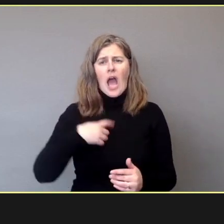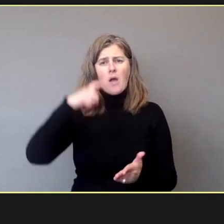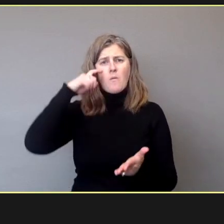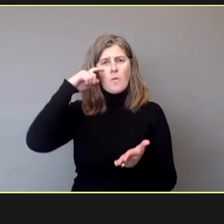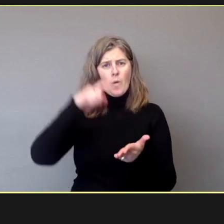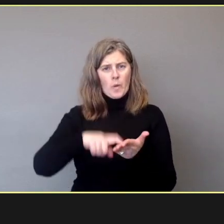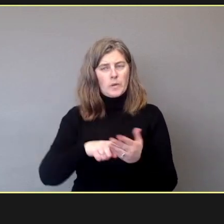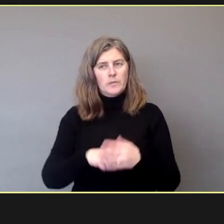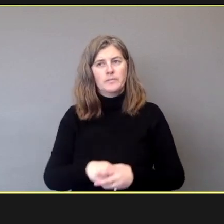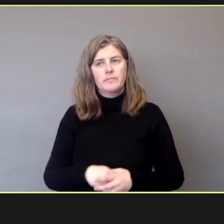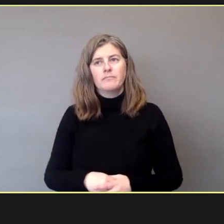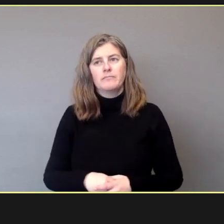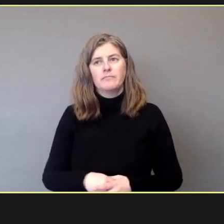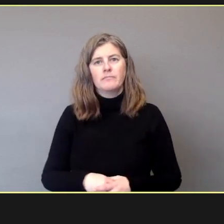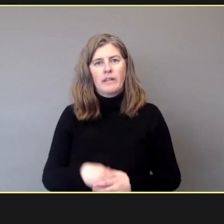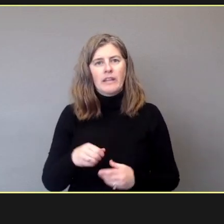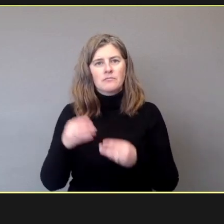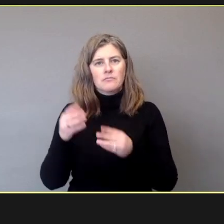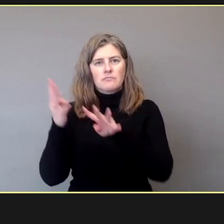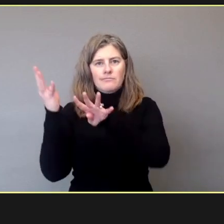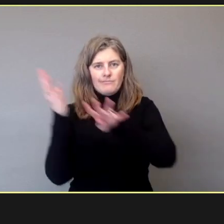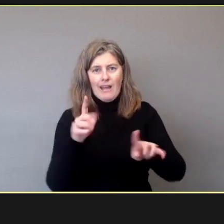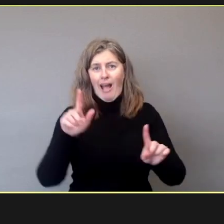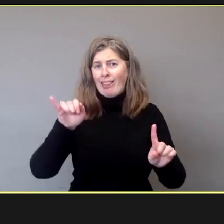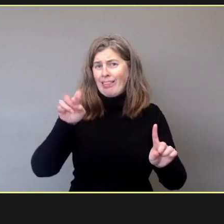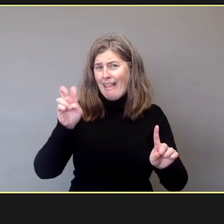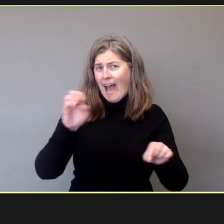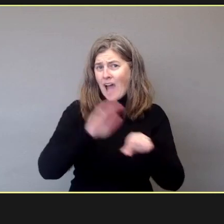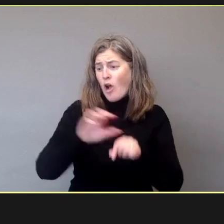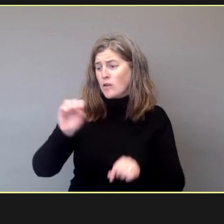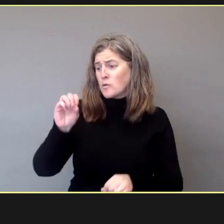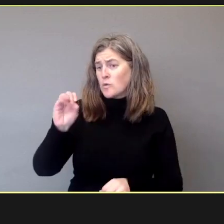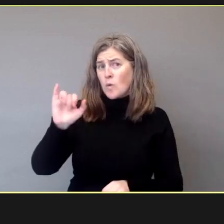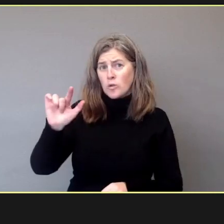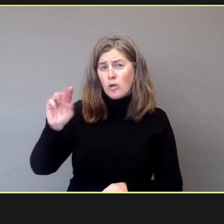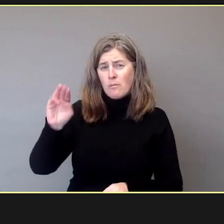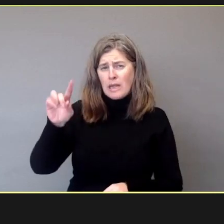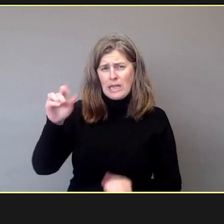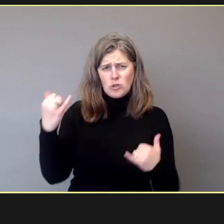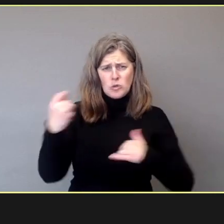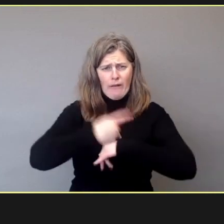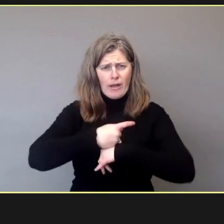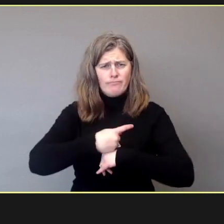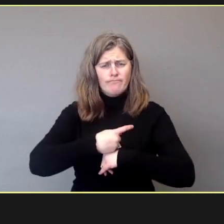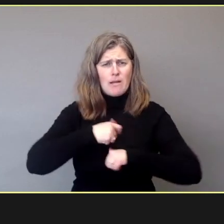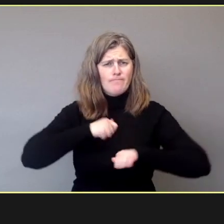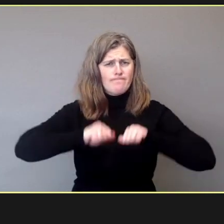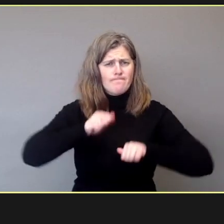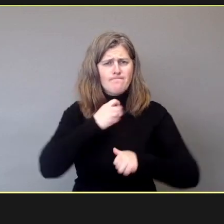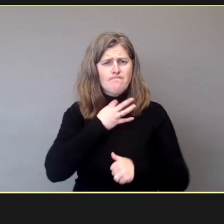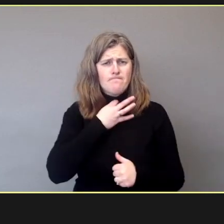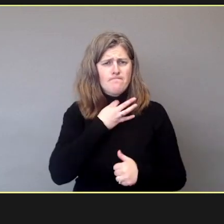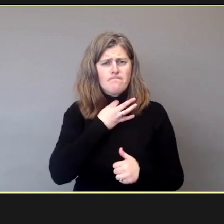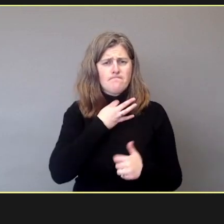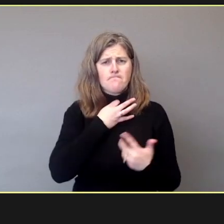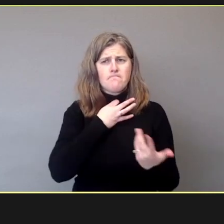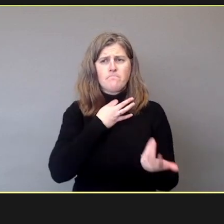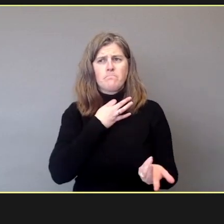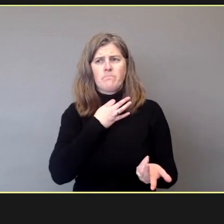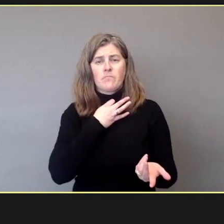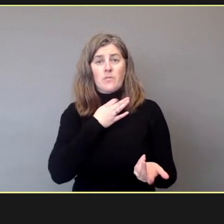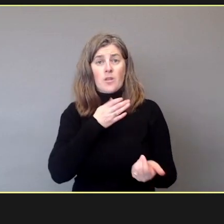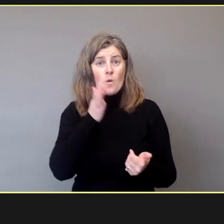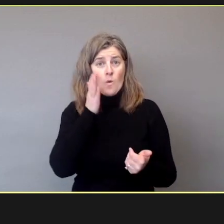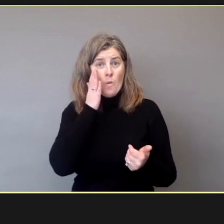is live on social media today. And so just curious,